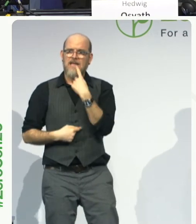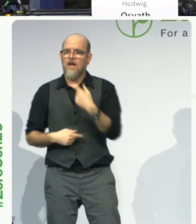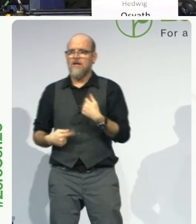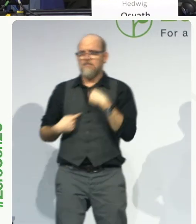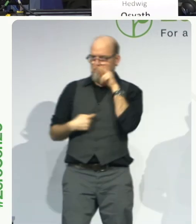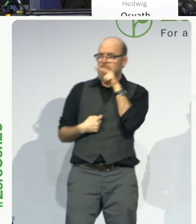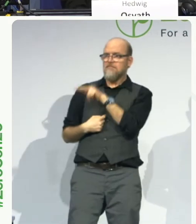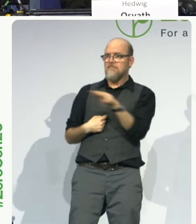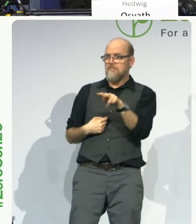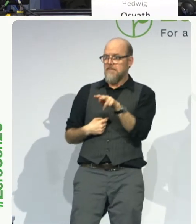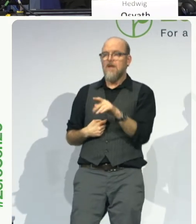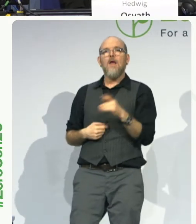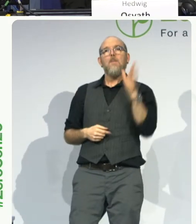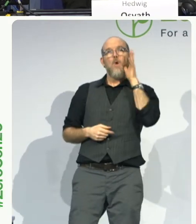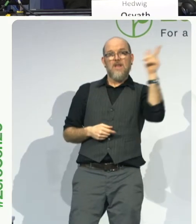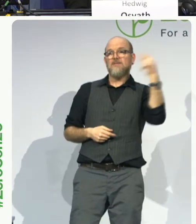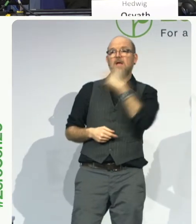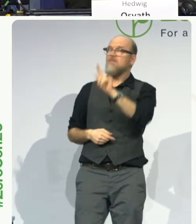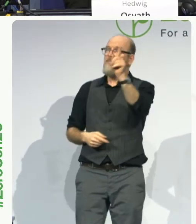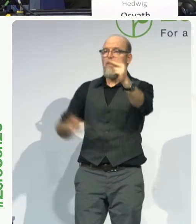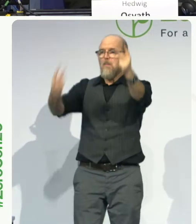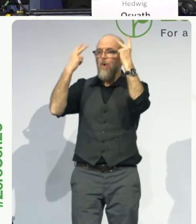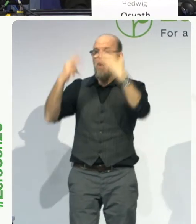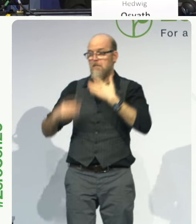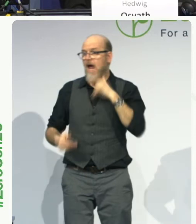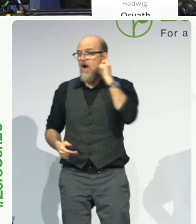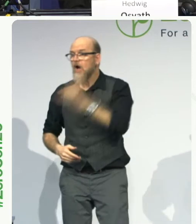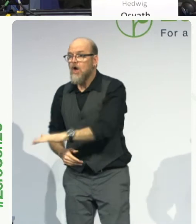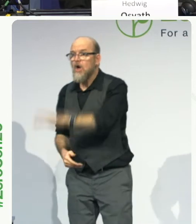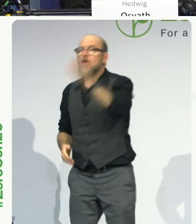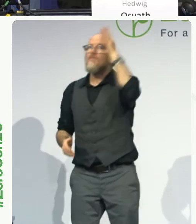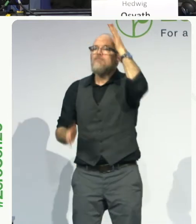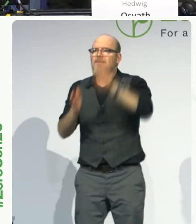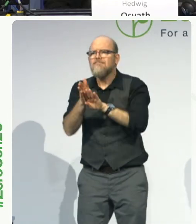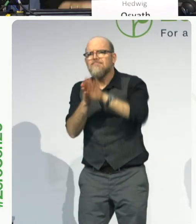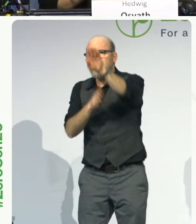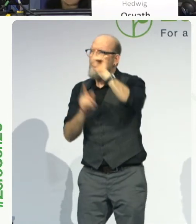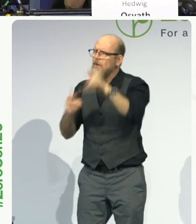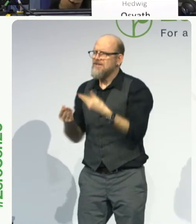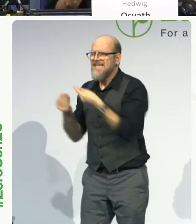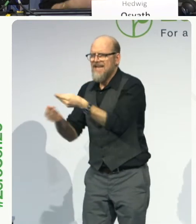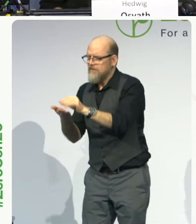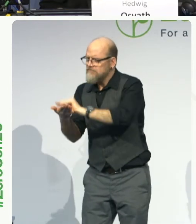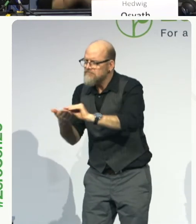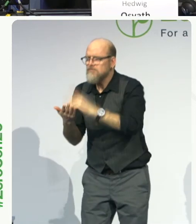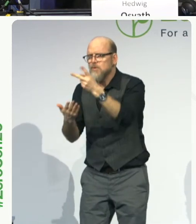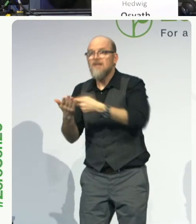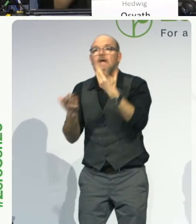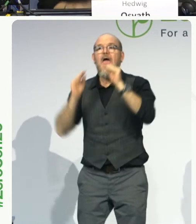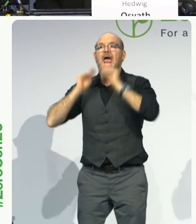journey ahead and her future lies in her education. So that was really inspiring. And this also brings me to our